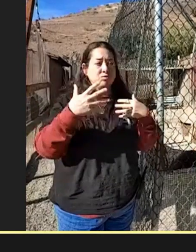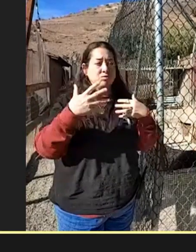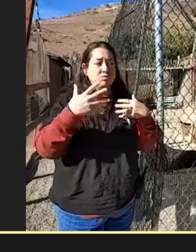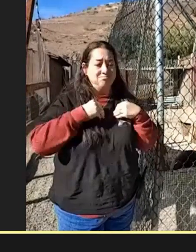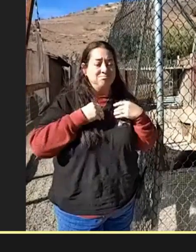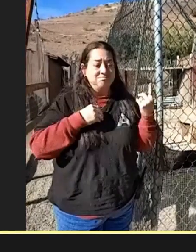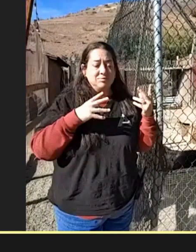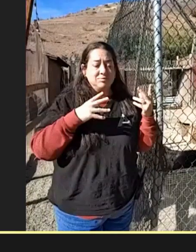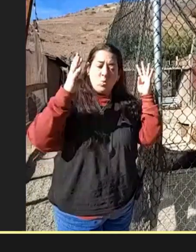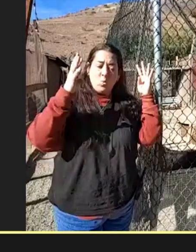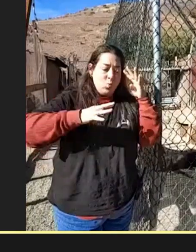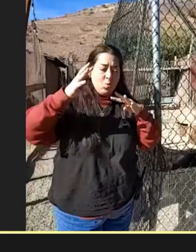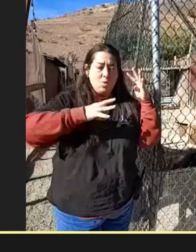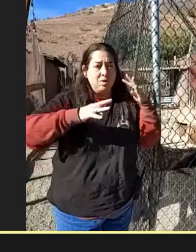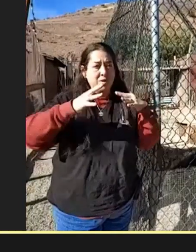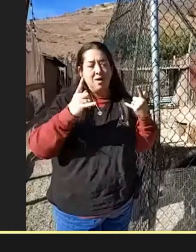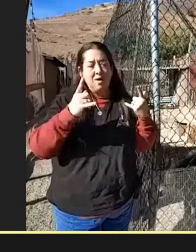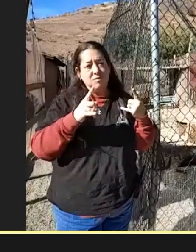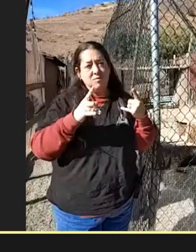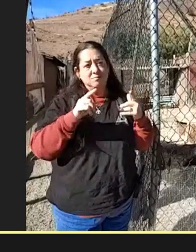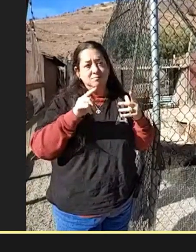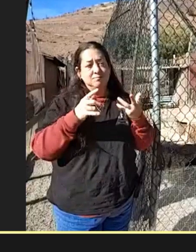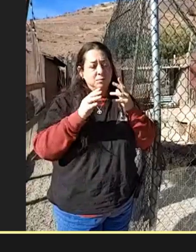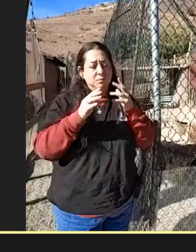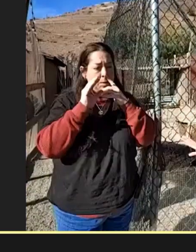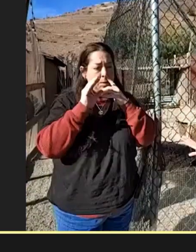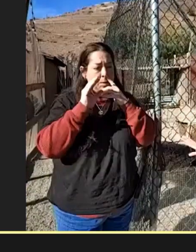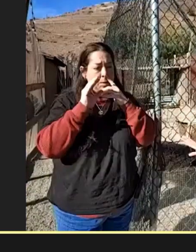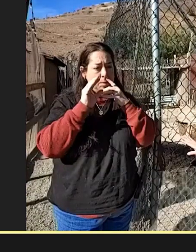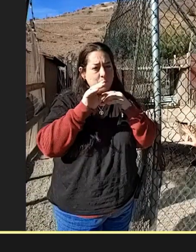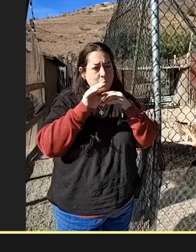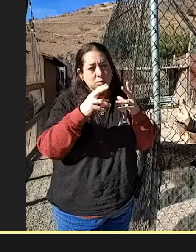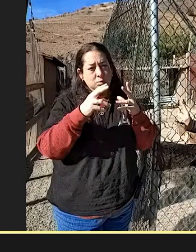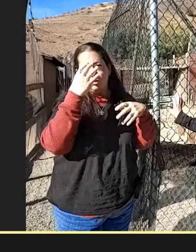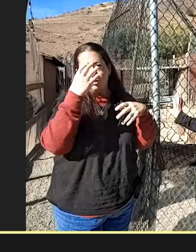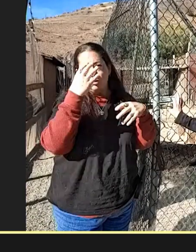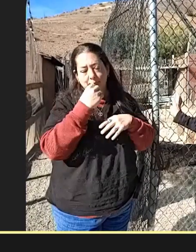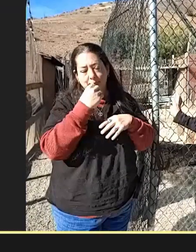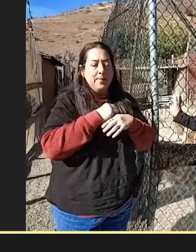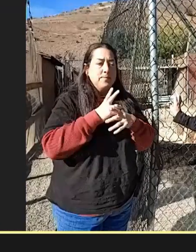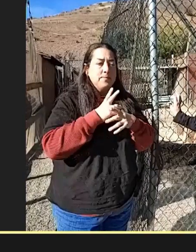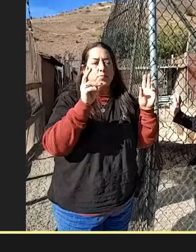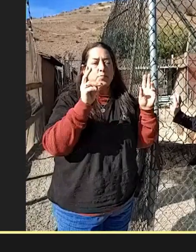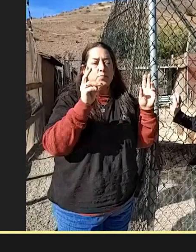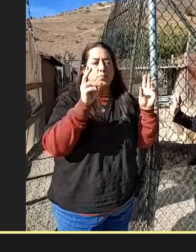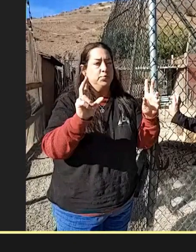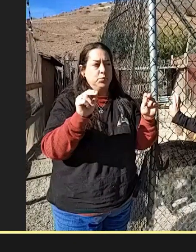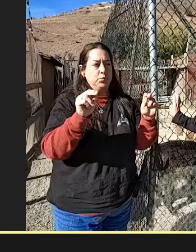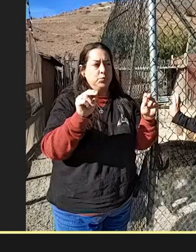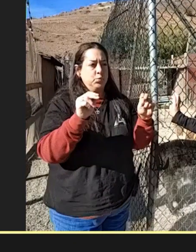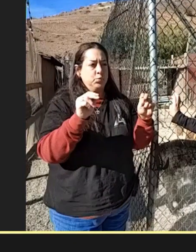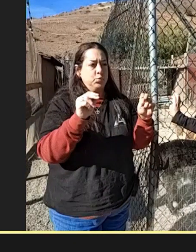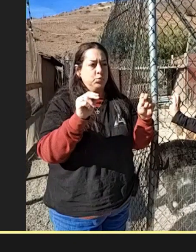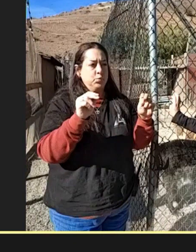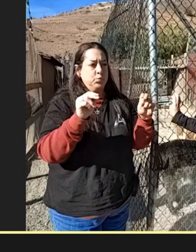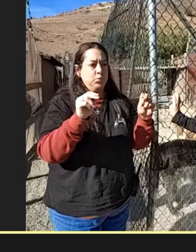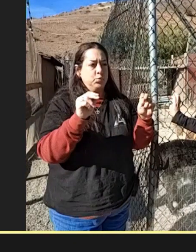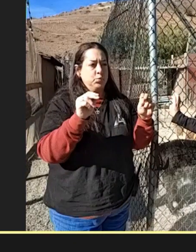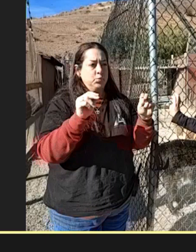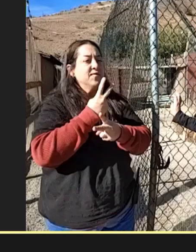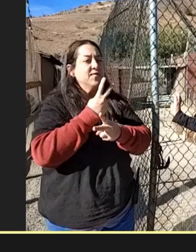him, and they were worried that they would have to put him to sleep. So we jumped in and we said, no, that's not